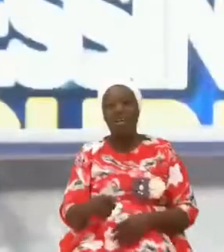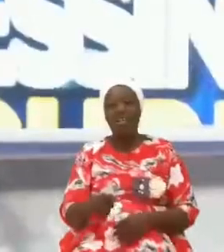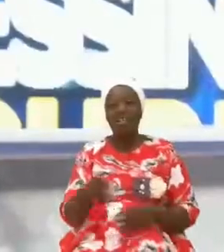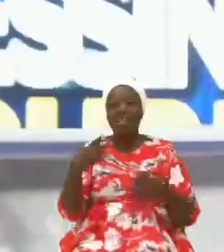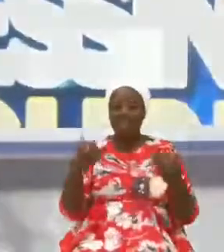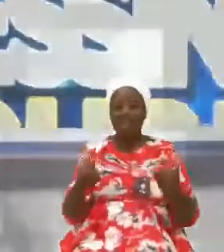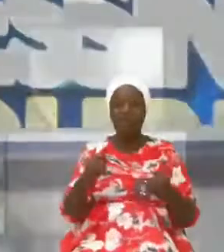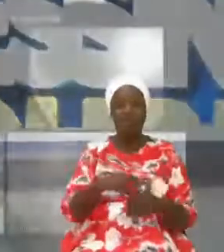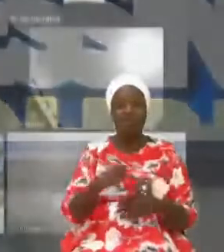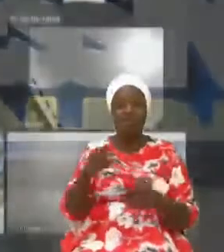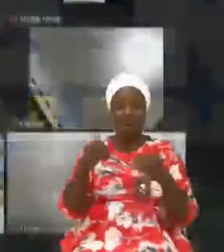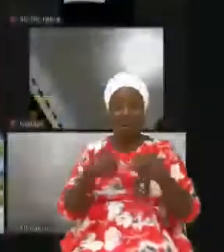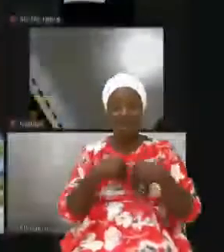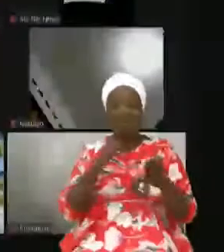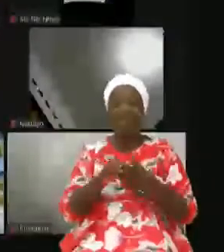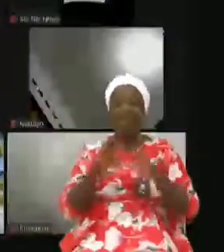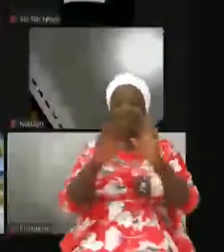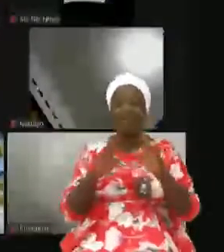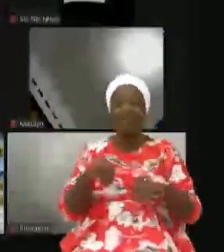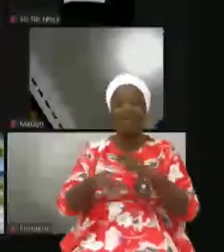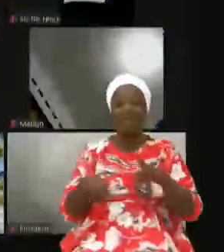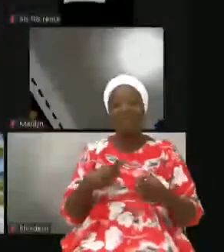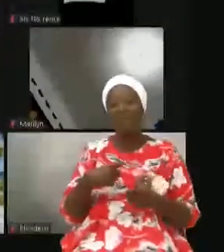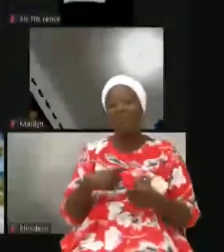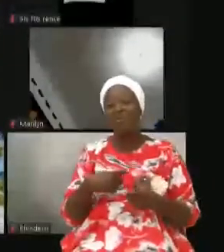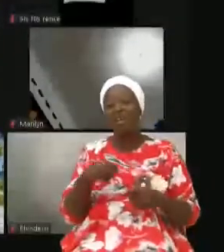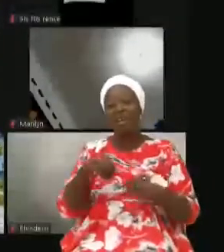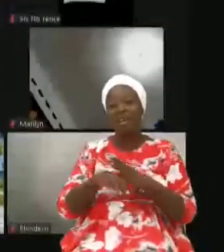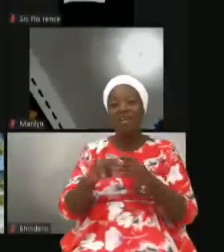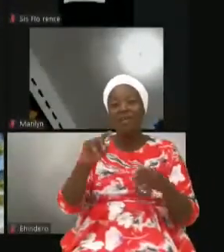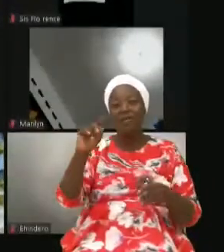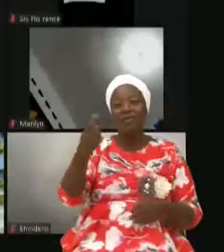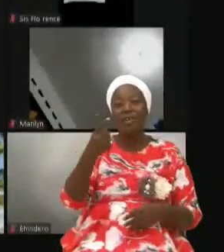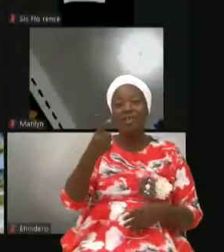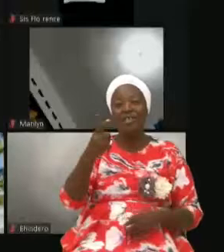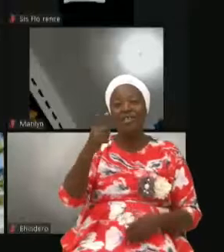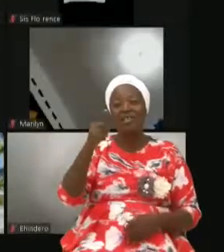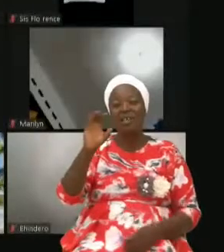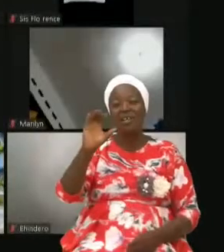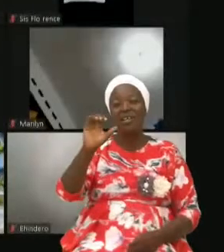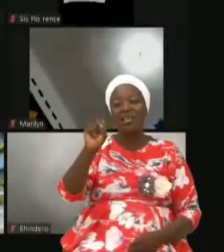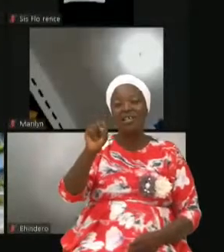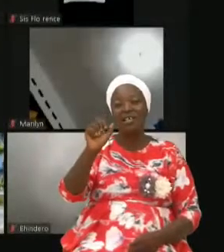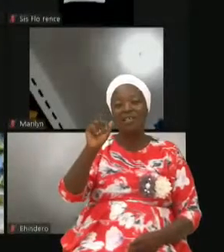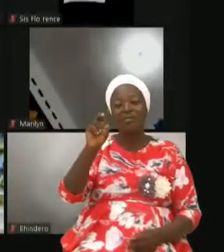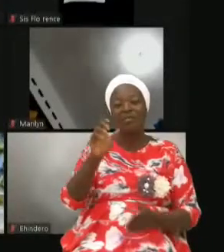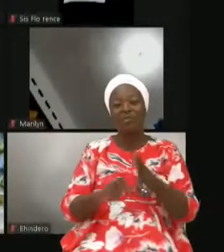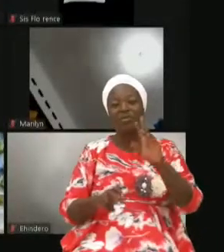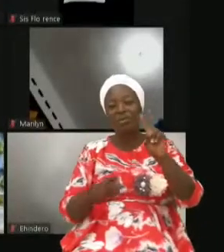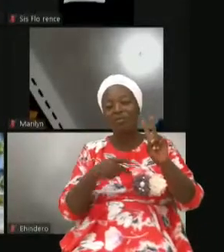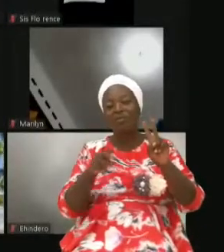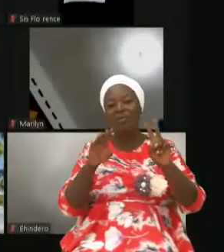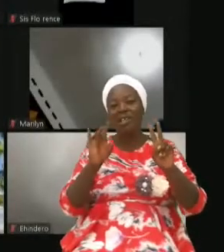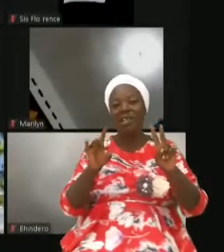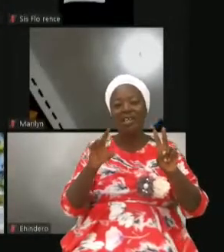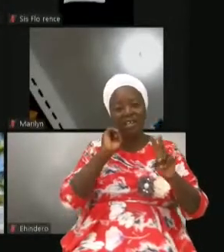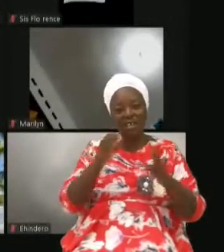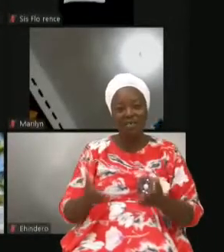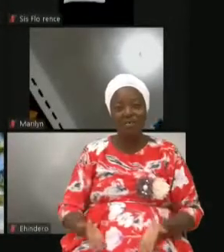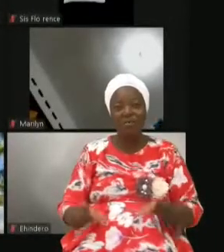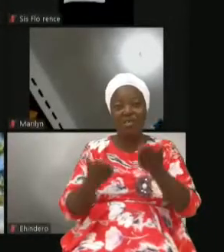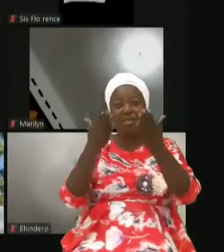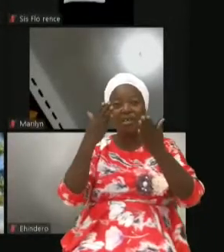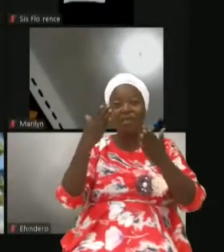you. Exaltation from abject misery. In 1 Samuel chapter 2 verse 8,